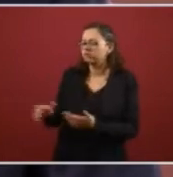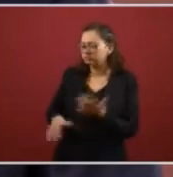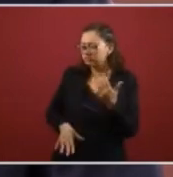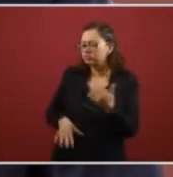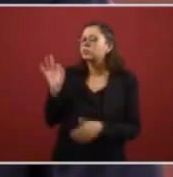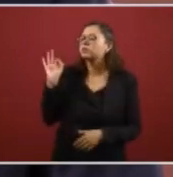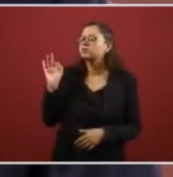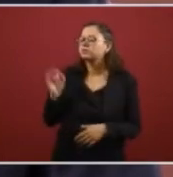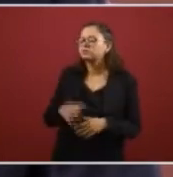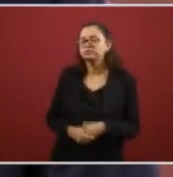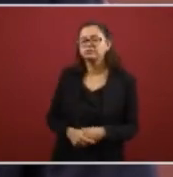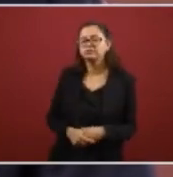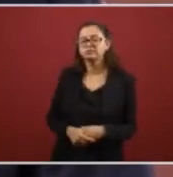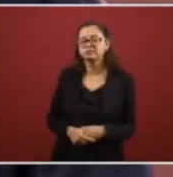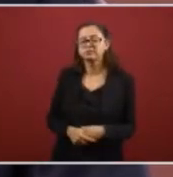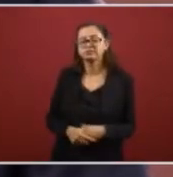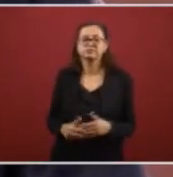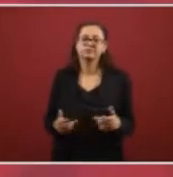away.